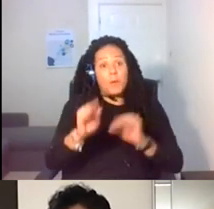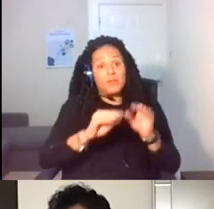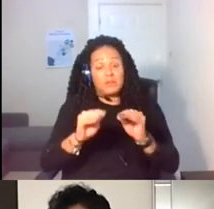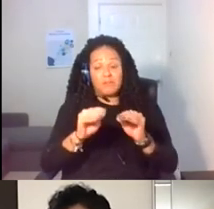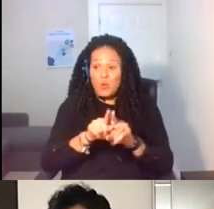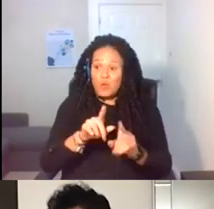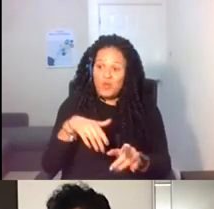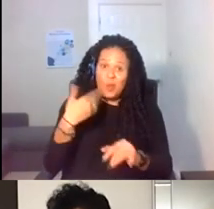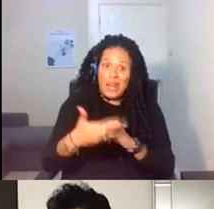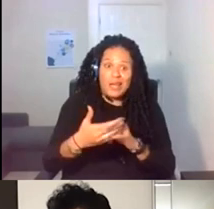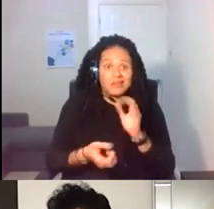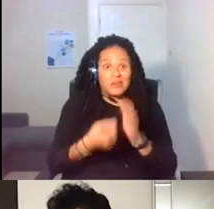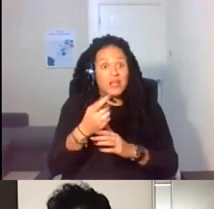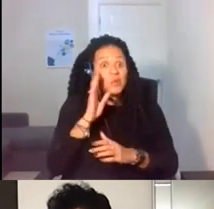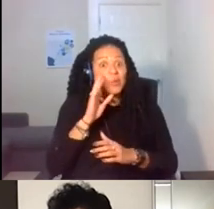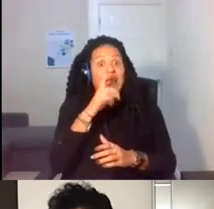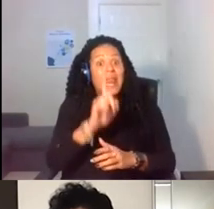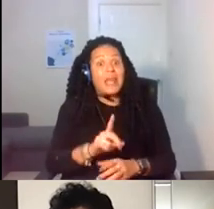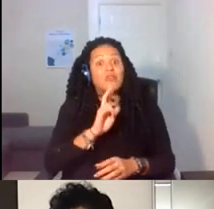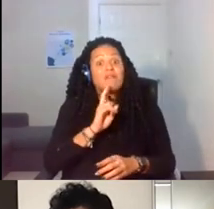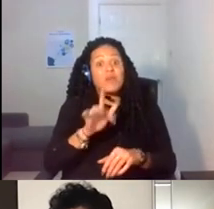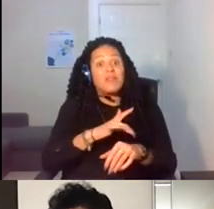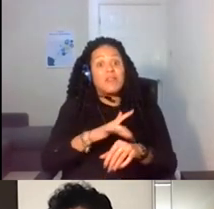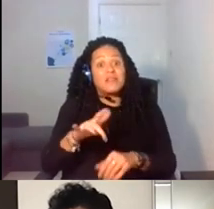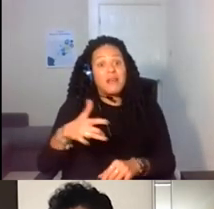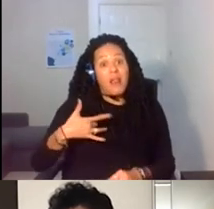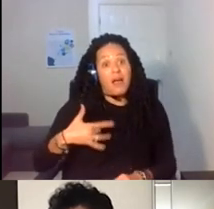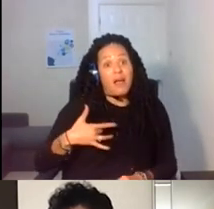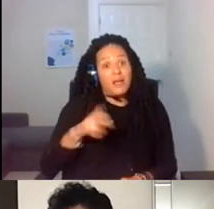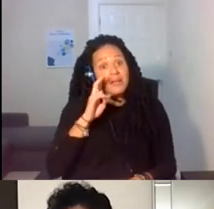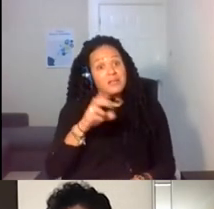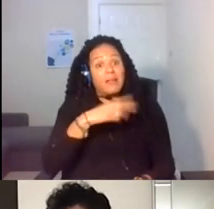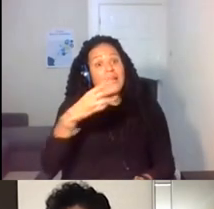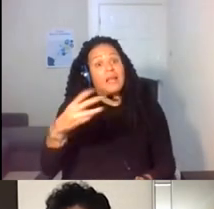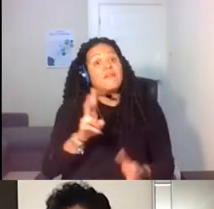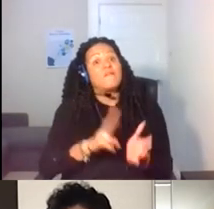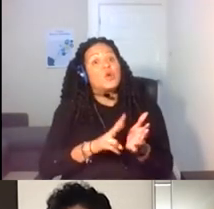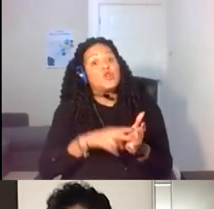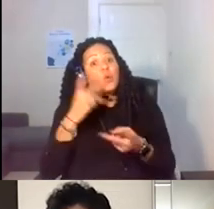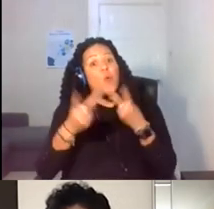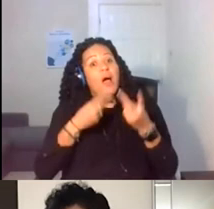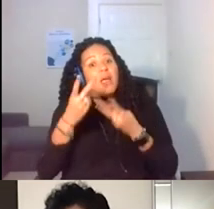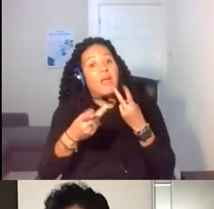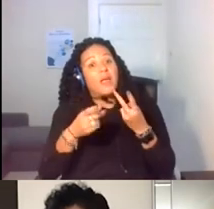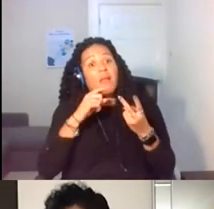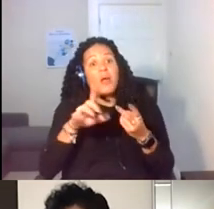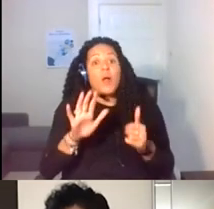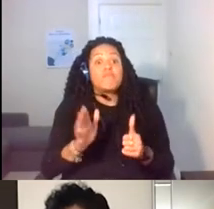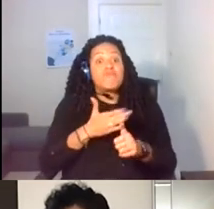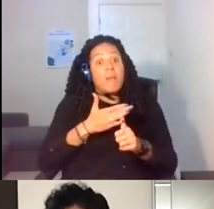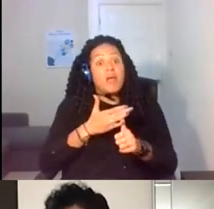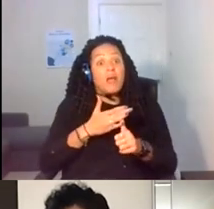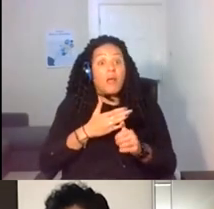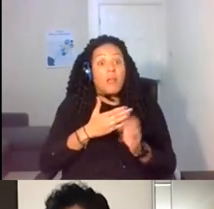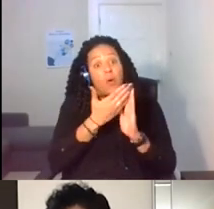chance to hear Electric Voice Theatre live and see the Essex Virtual Choir when they will be premiering the whole